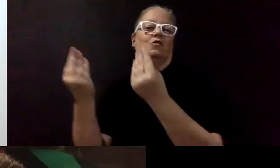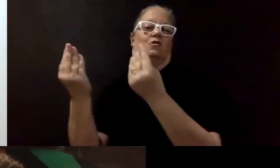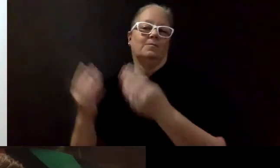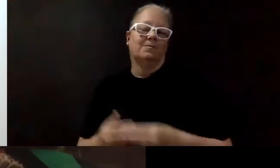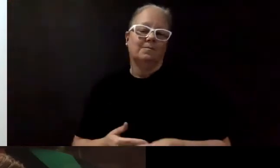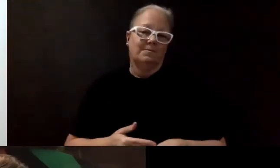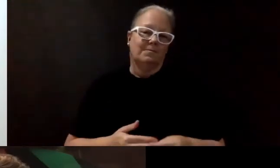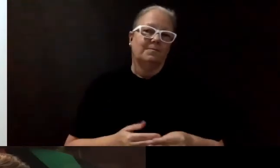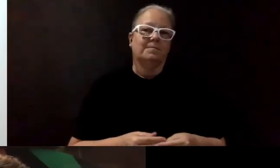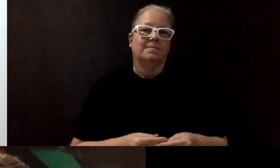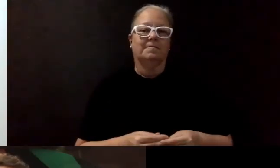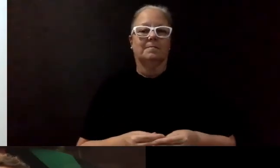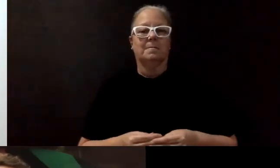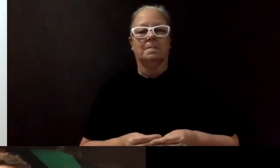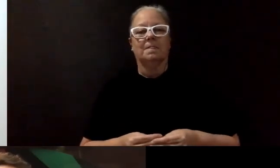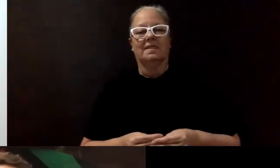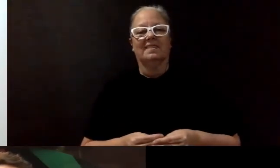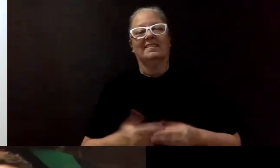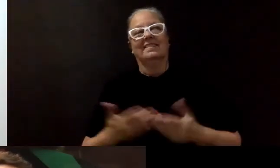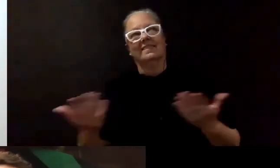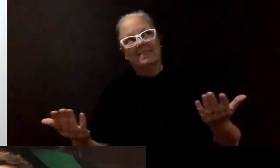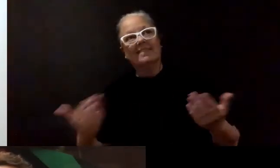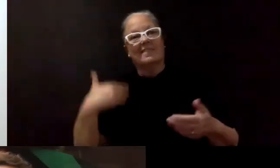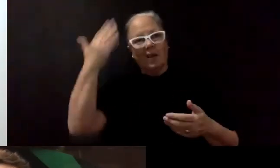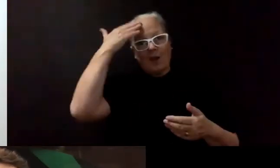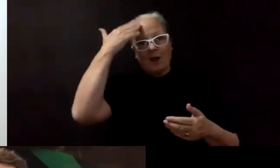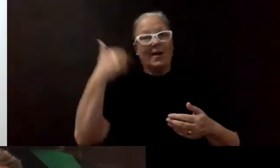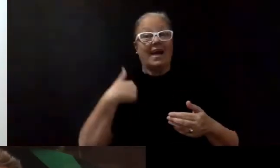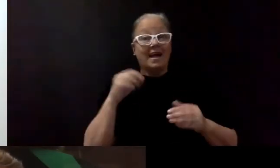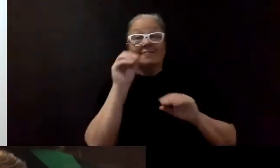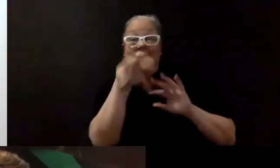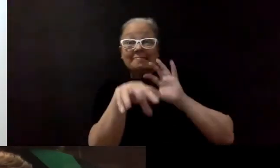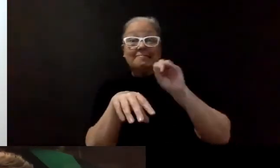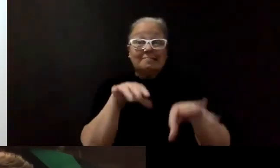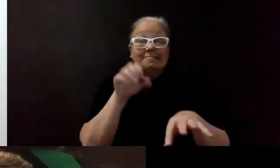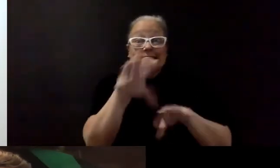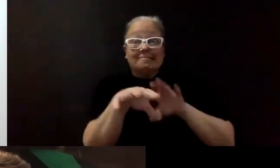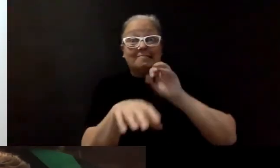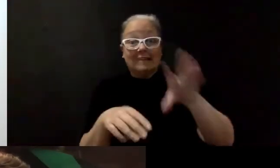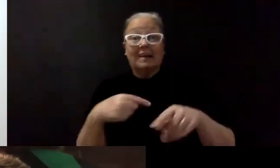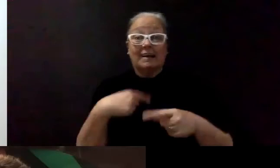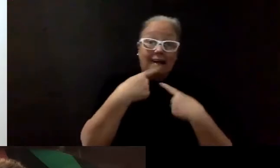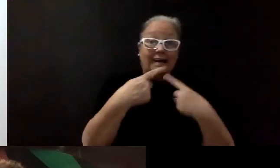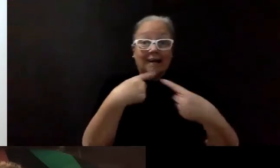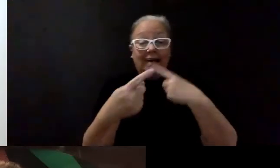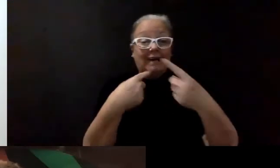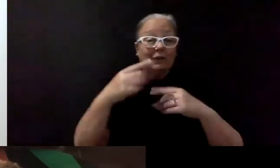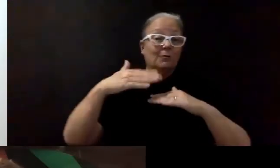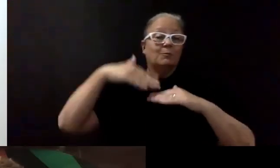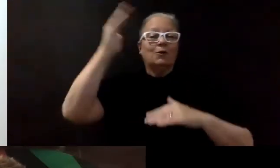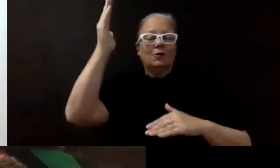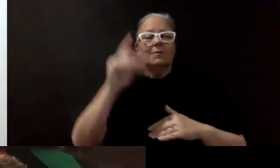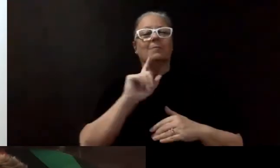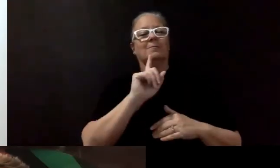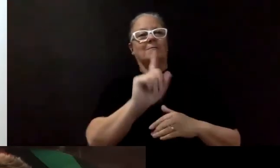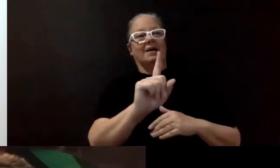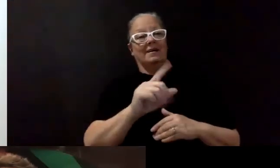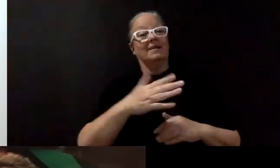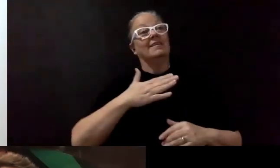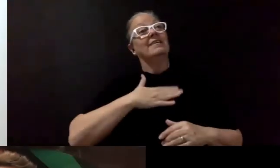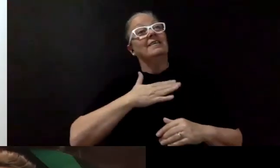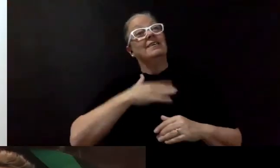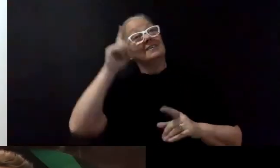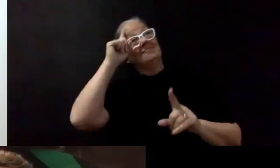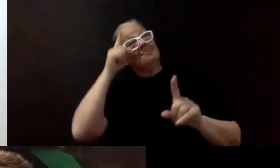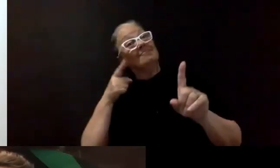so I know it's a lot, and forgive me if I'm over-speaking, but Youth Arts New Zealand, really the goal with it is to become